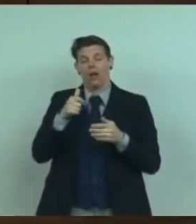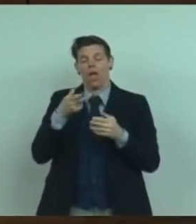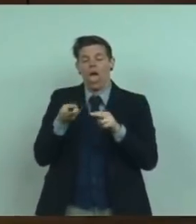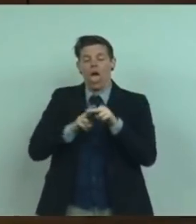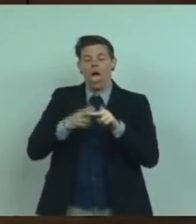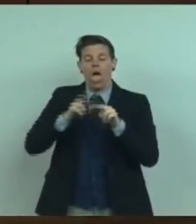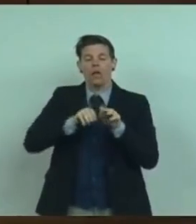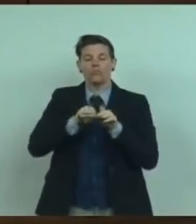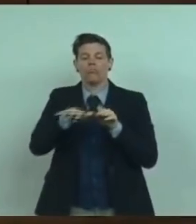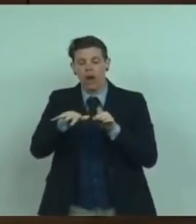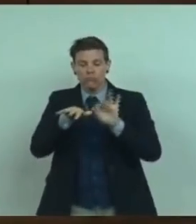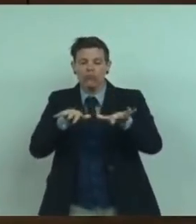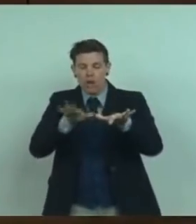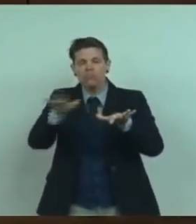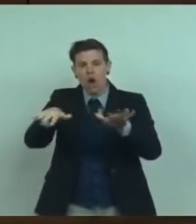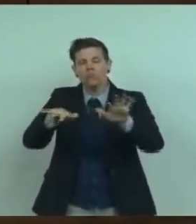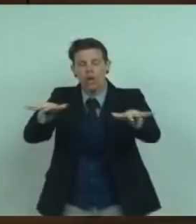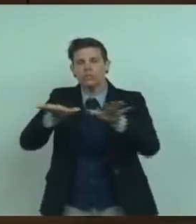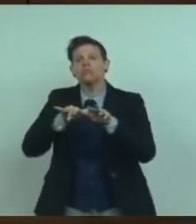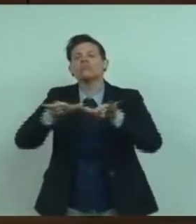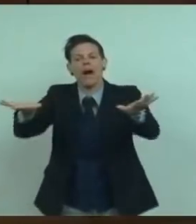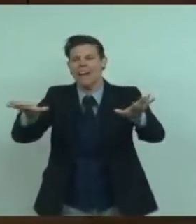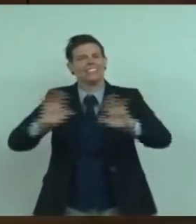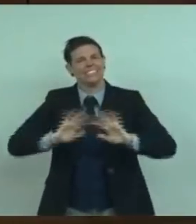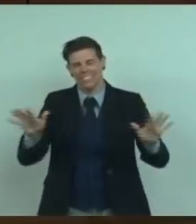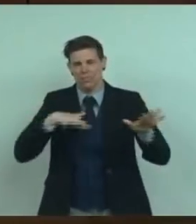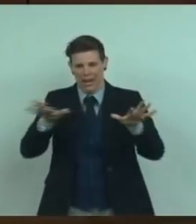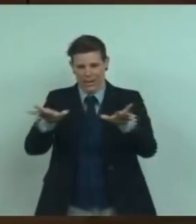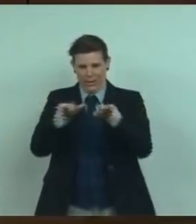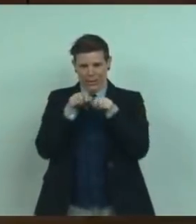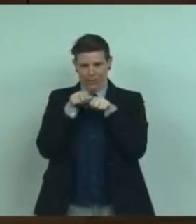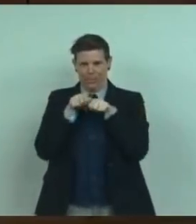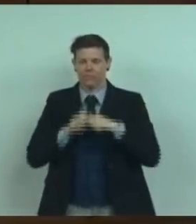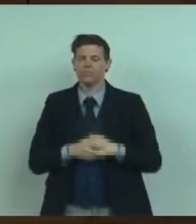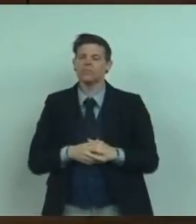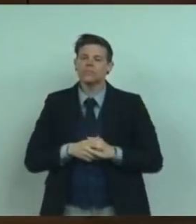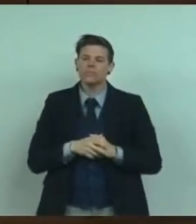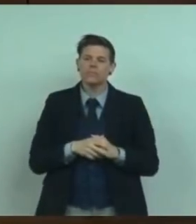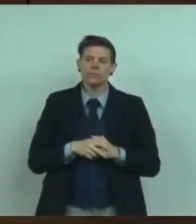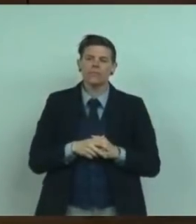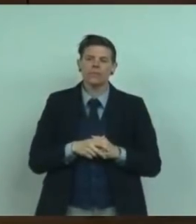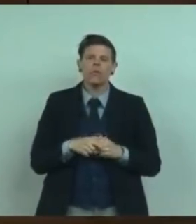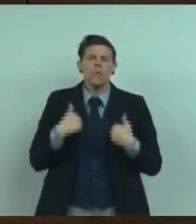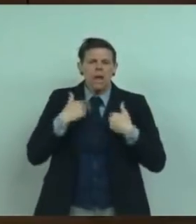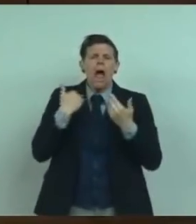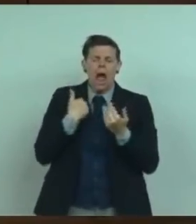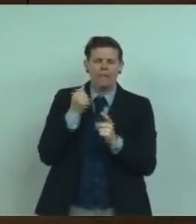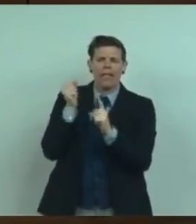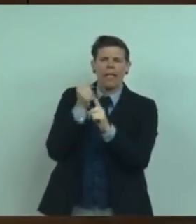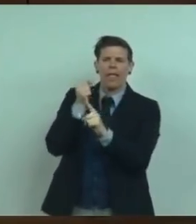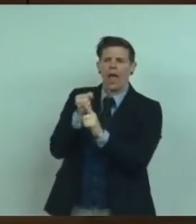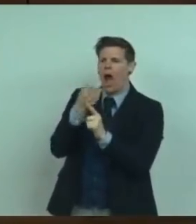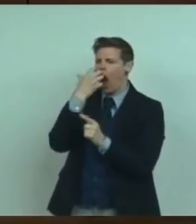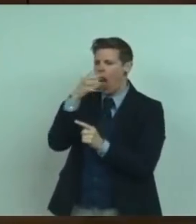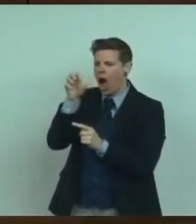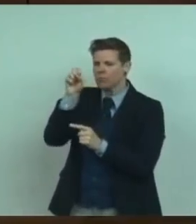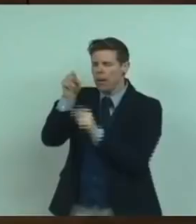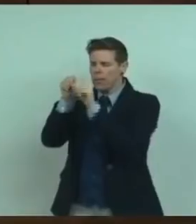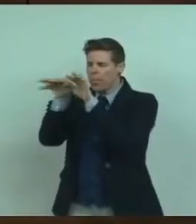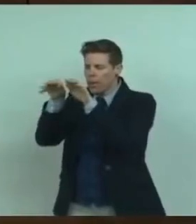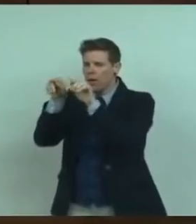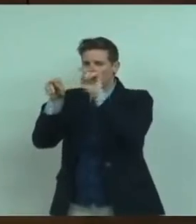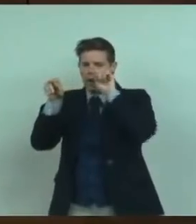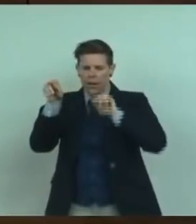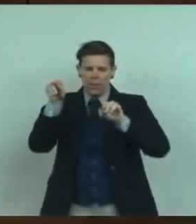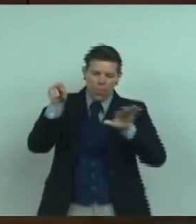states. We do have some high-risk areas and what we're calling hotspots, and looking at more community containment strategies. And we